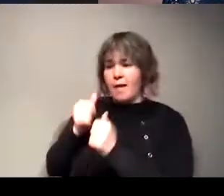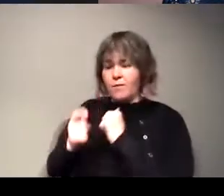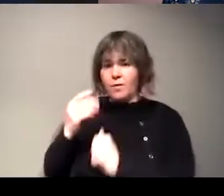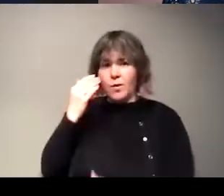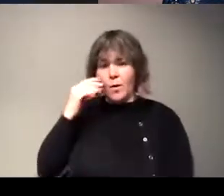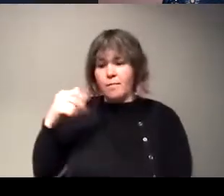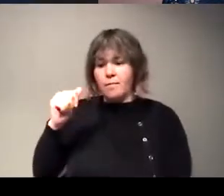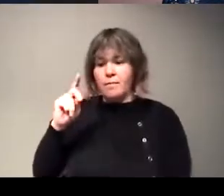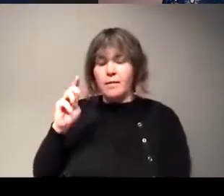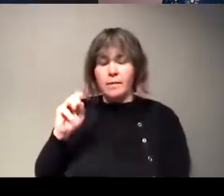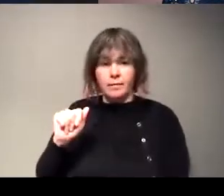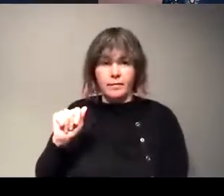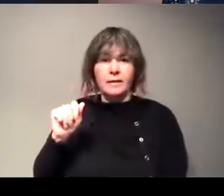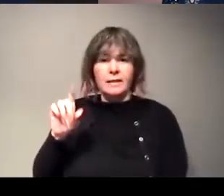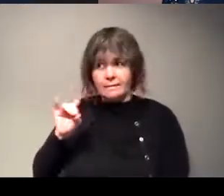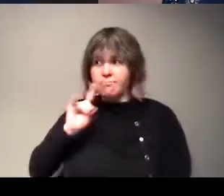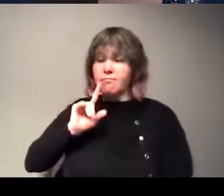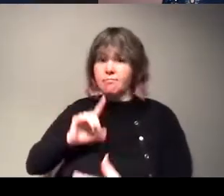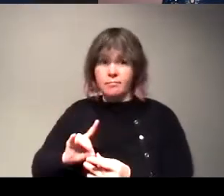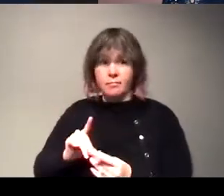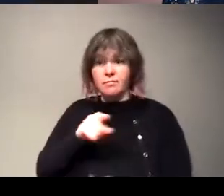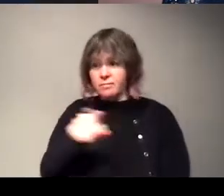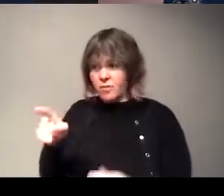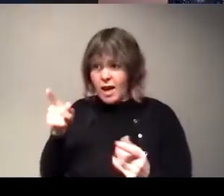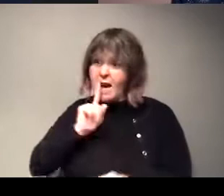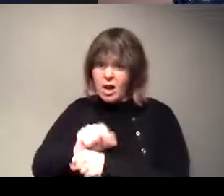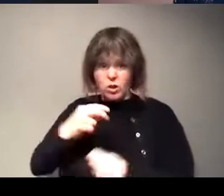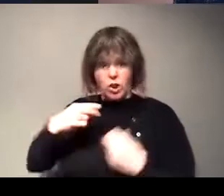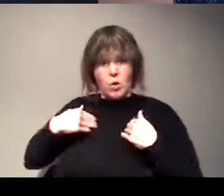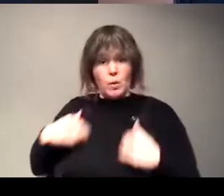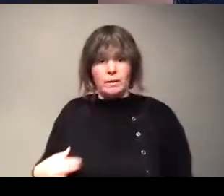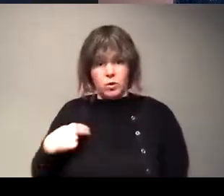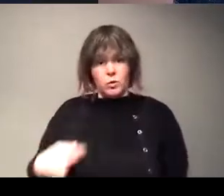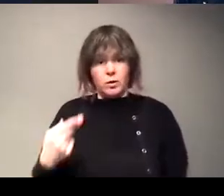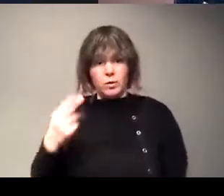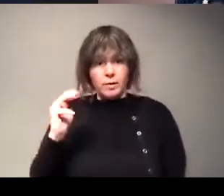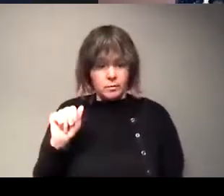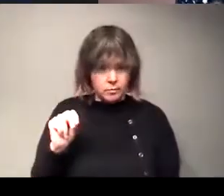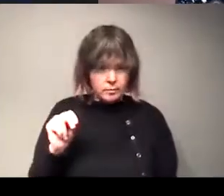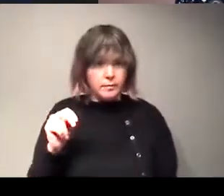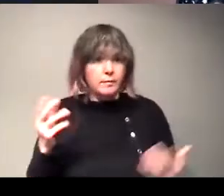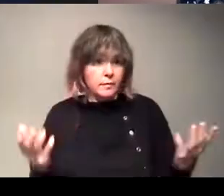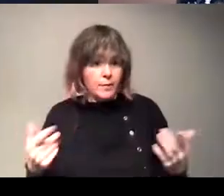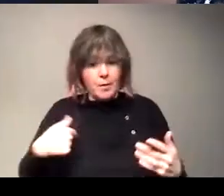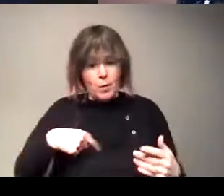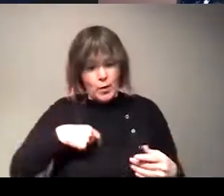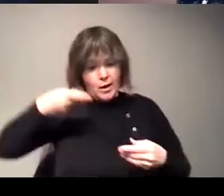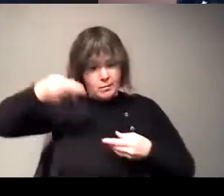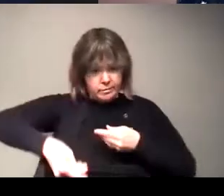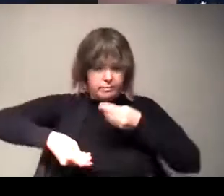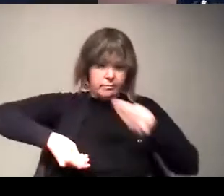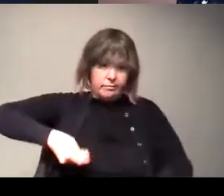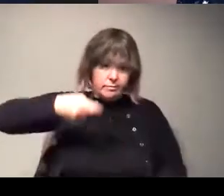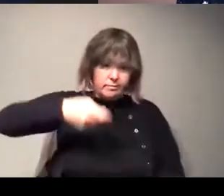did outright say it, that they are humans. So we're probably descendants of those